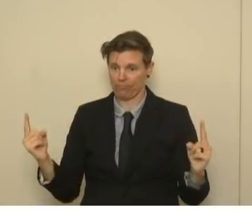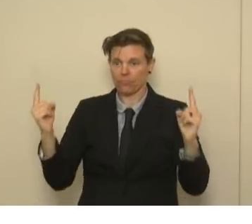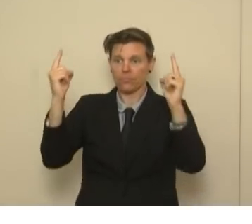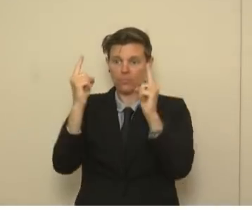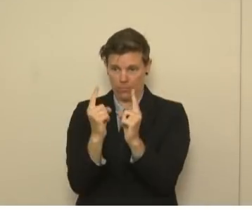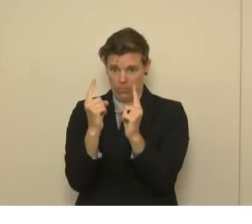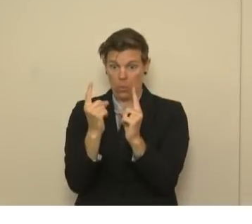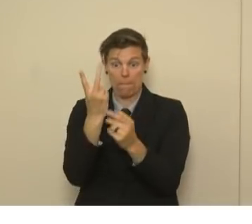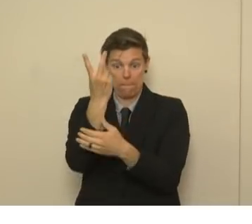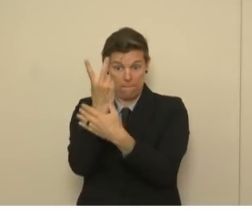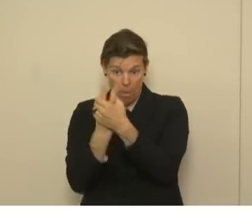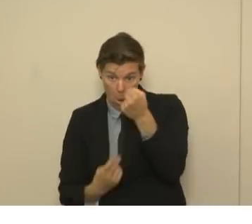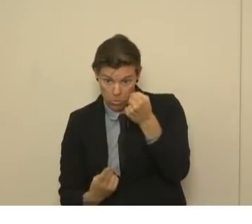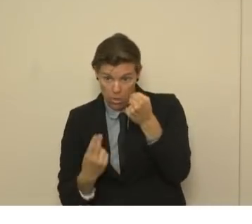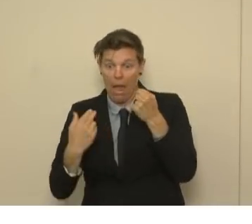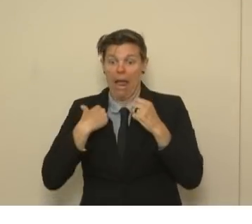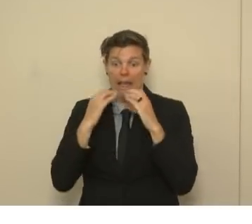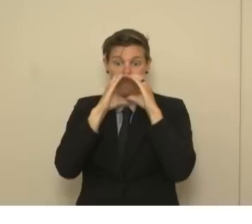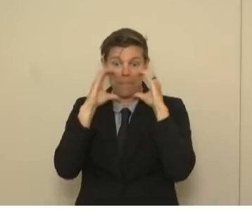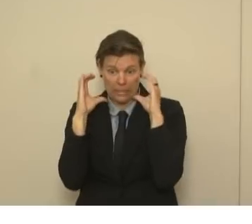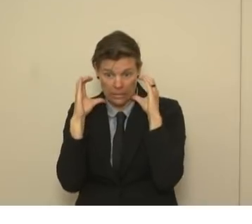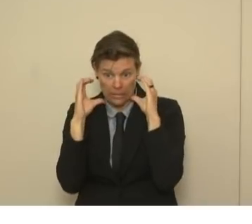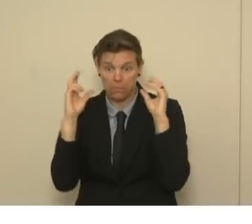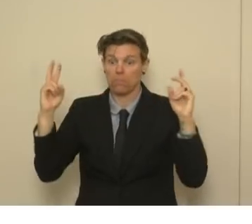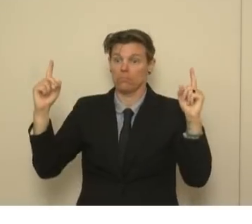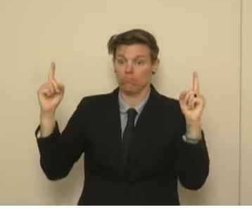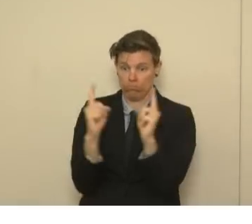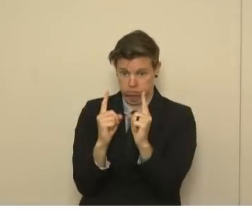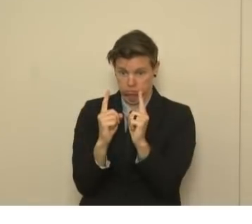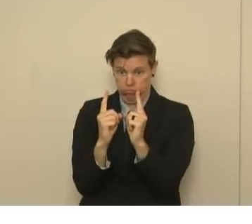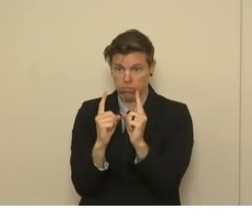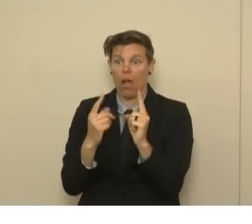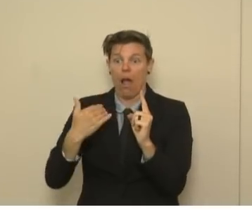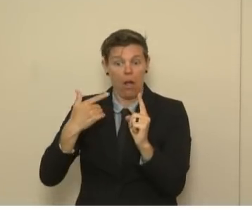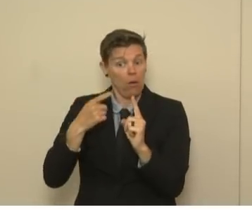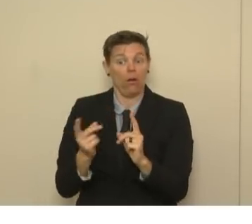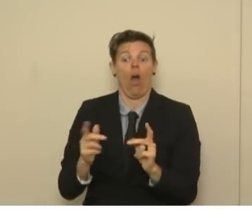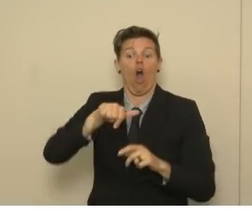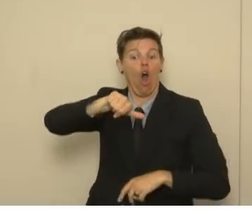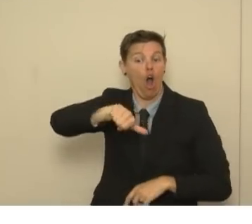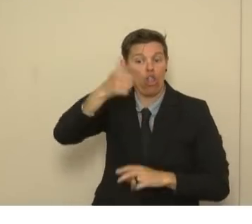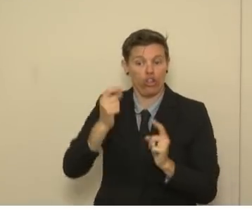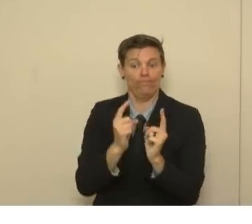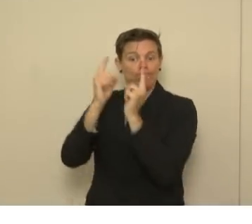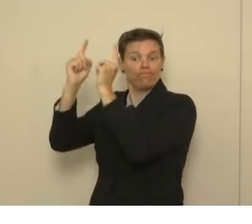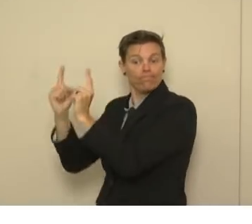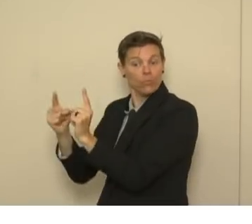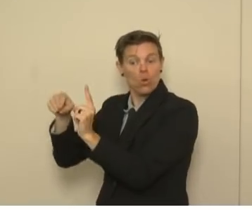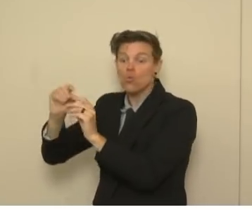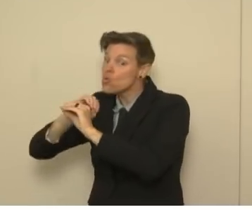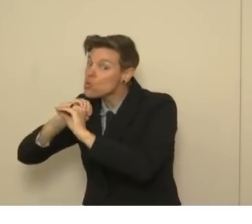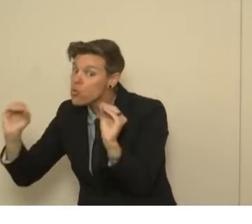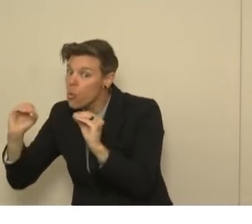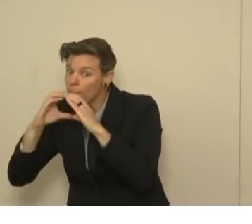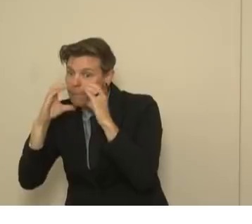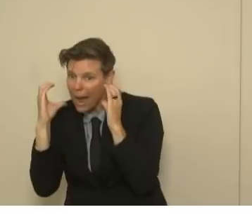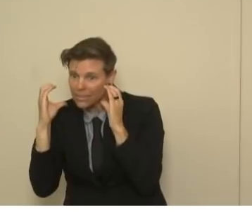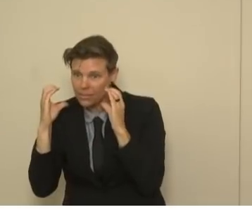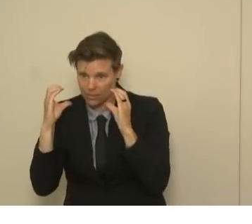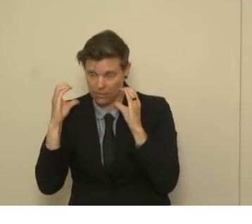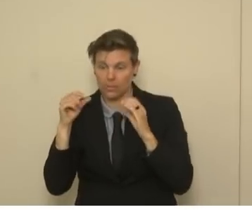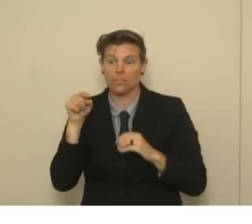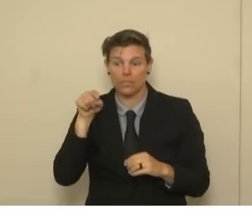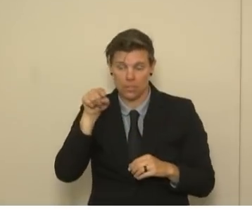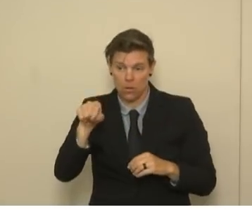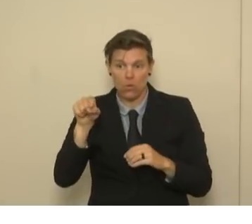on the graph on the lower right, you'll see control experiment, no mask, and it's relative droplet count. So